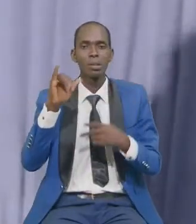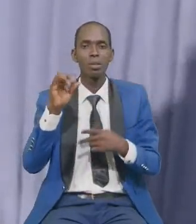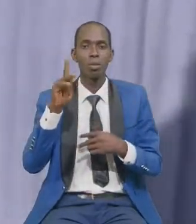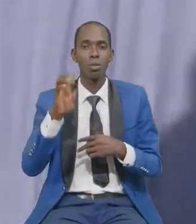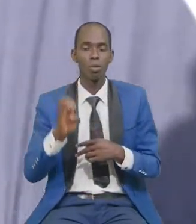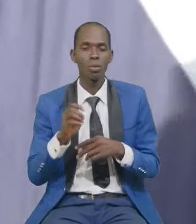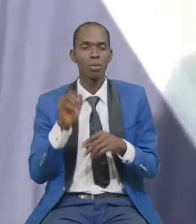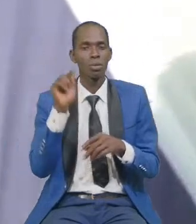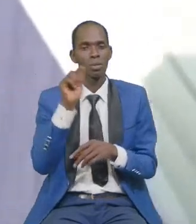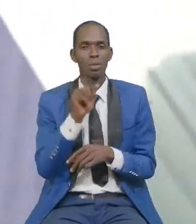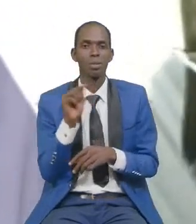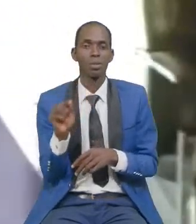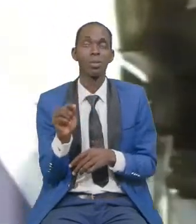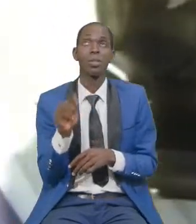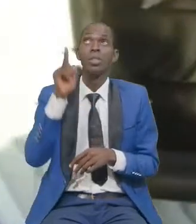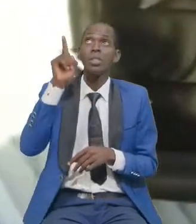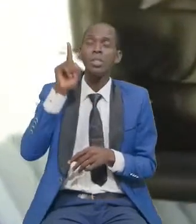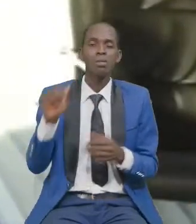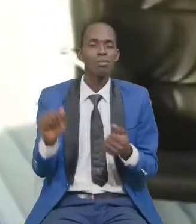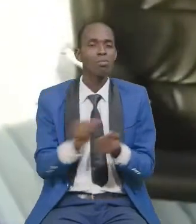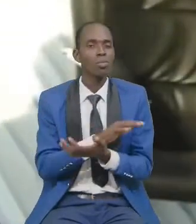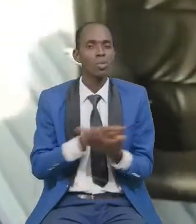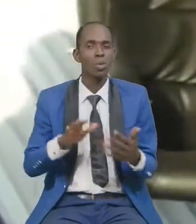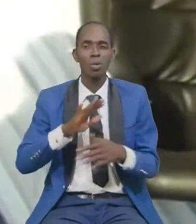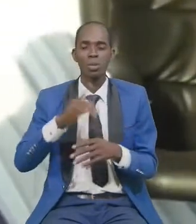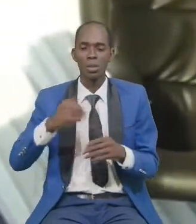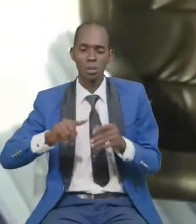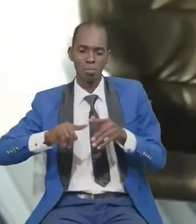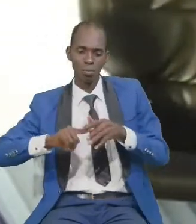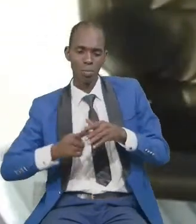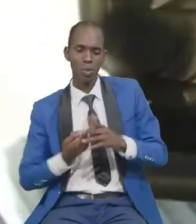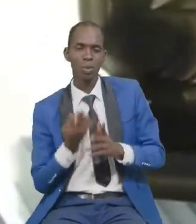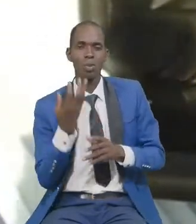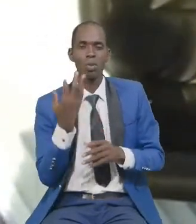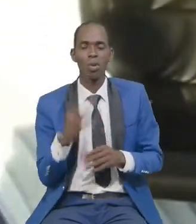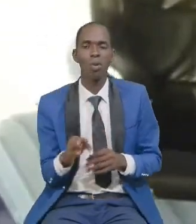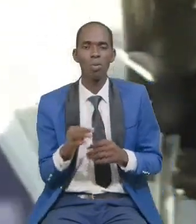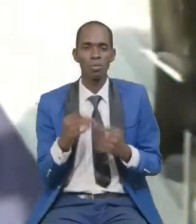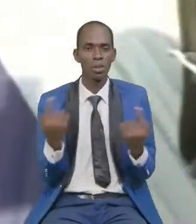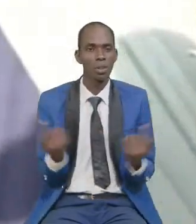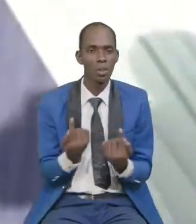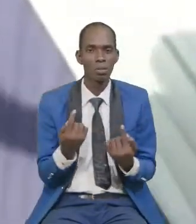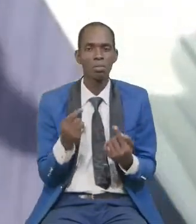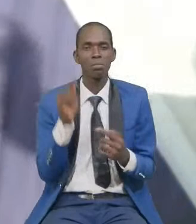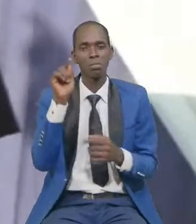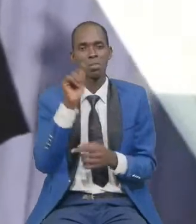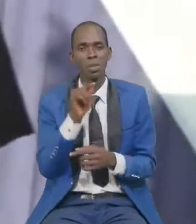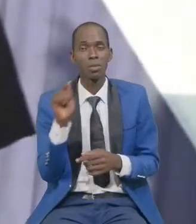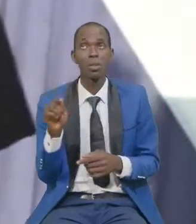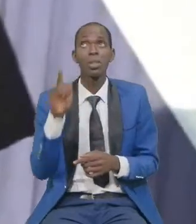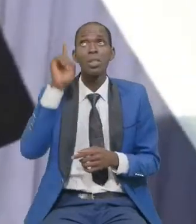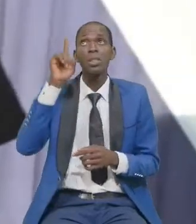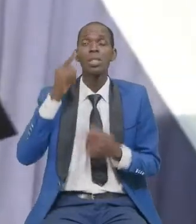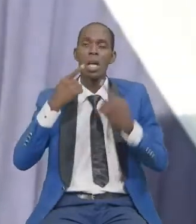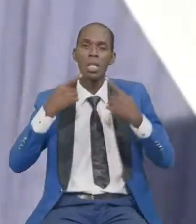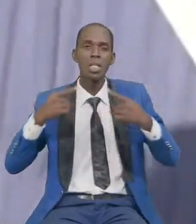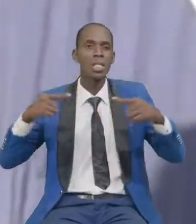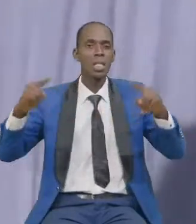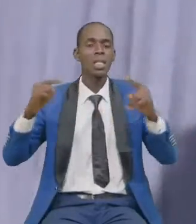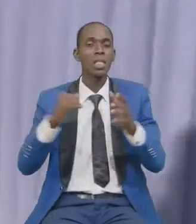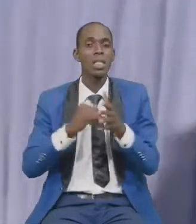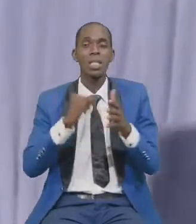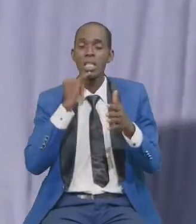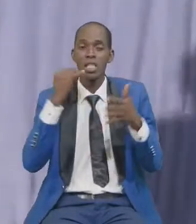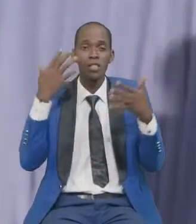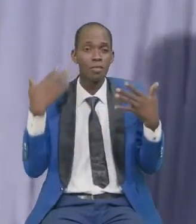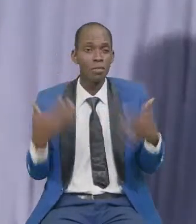he destroyed the very origin of sin. Therefore, he proclaimed, it is finished. He